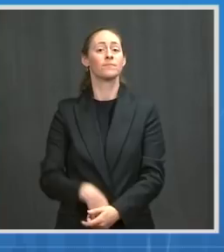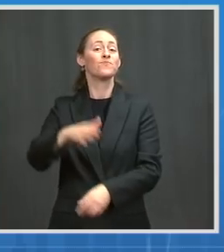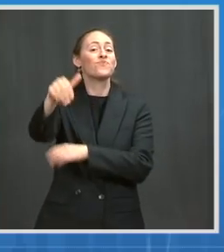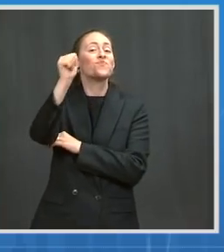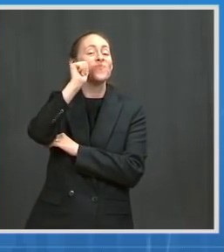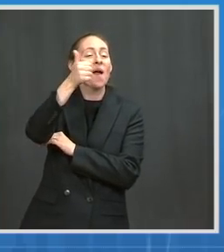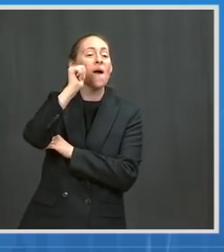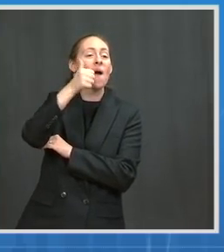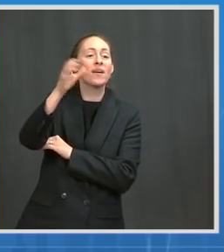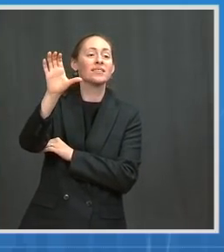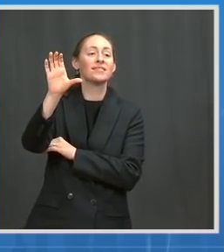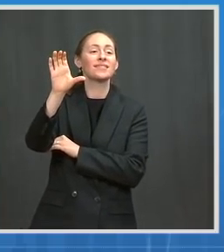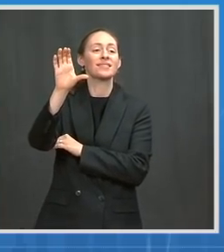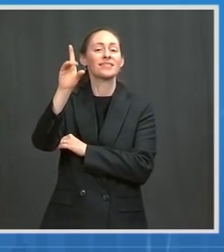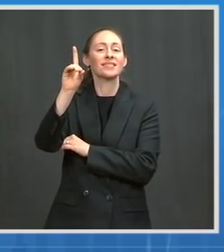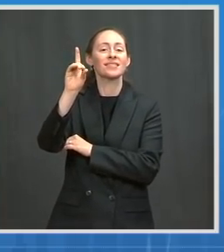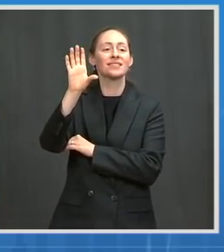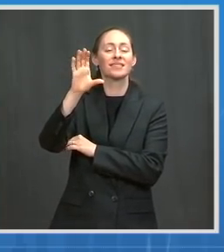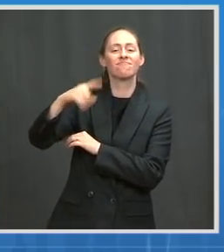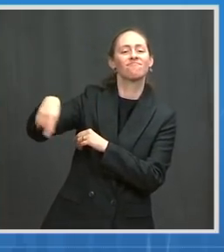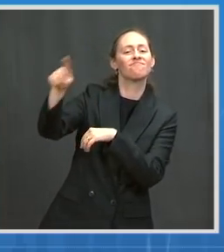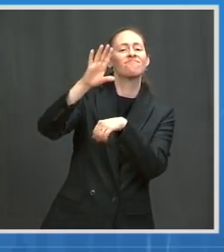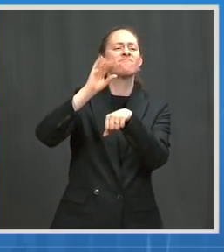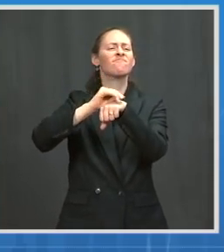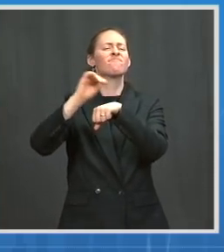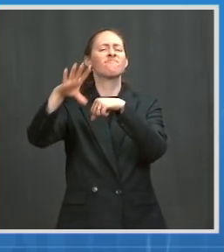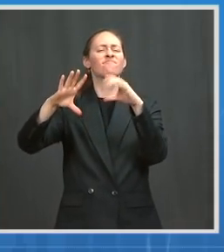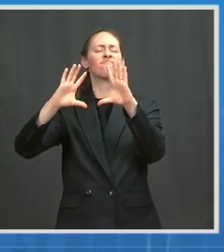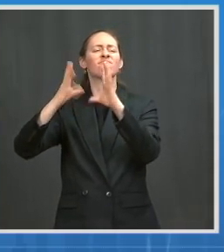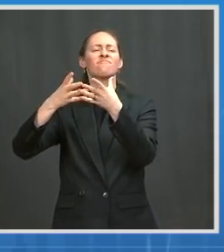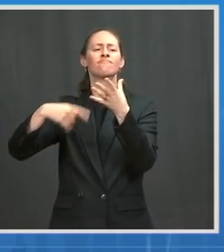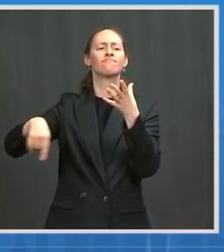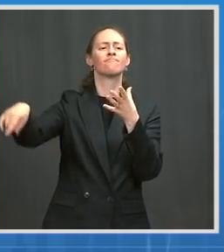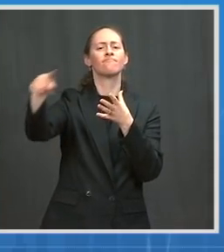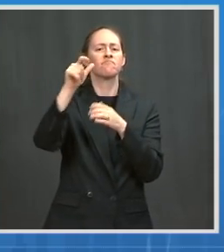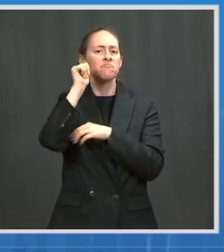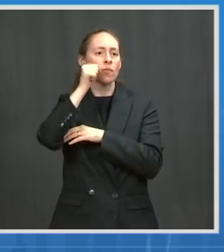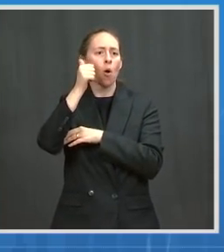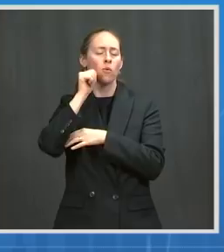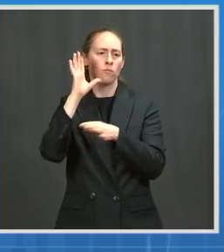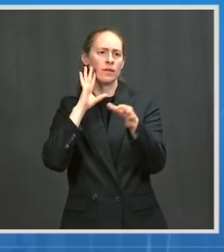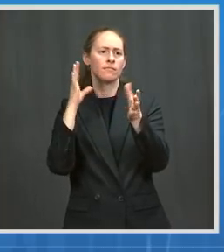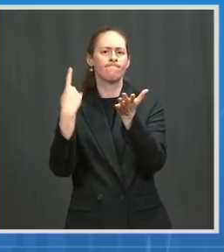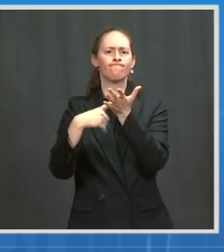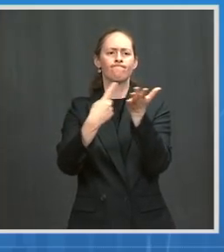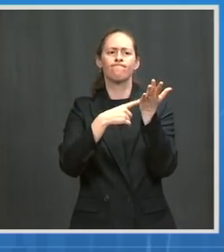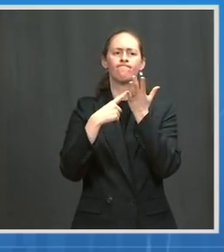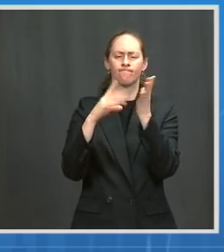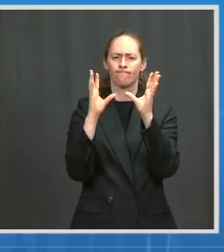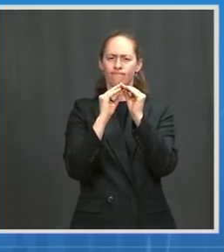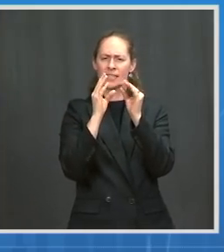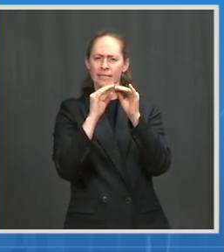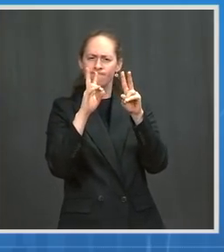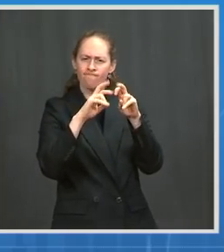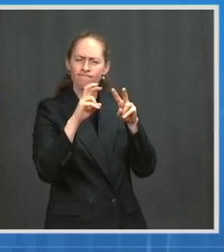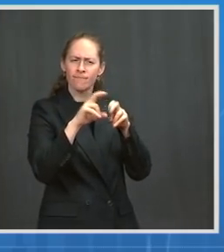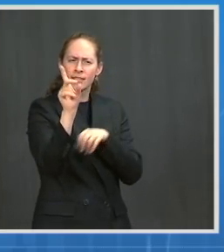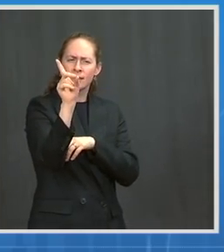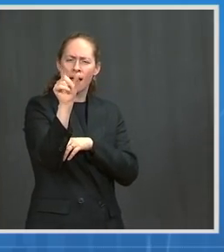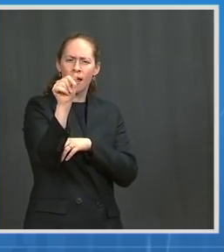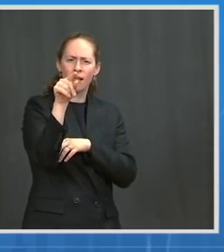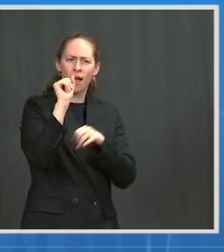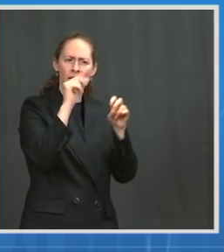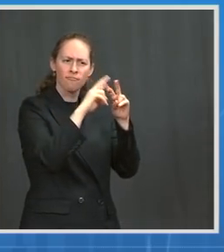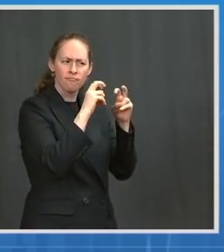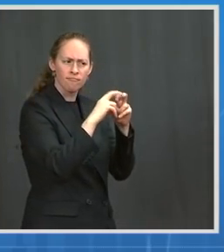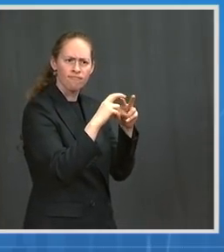CDC's Advisory Committee on Immunization Practices, or ACIP, will meet to review data on reports of myocarditis and